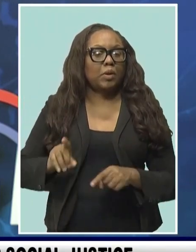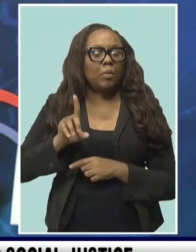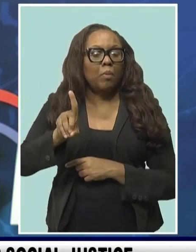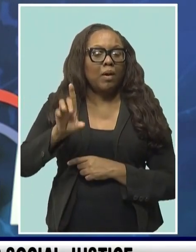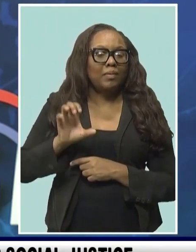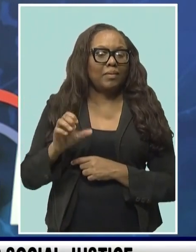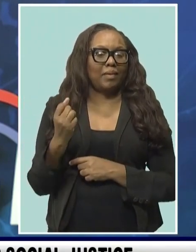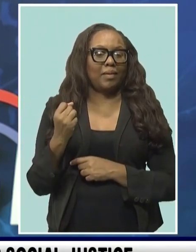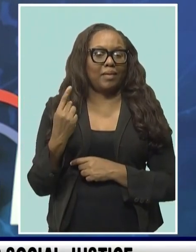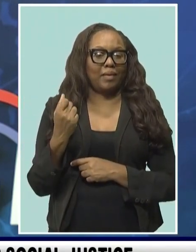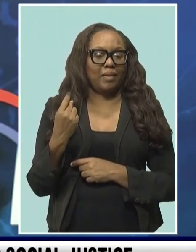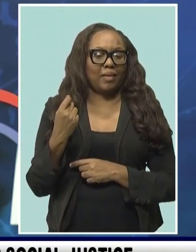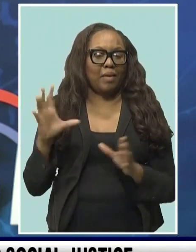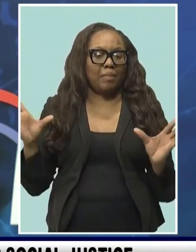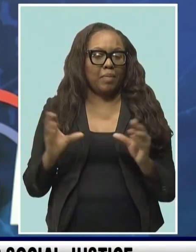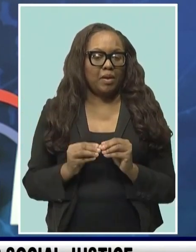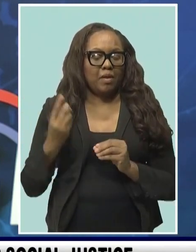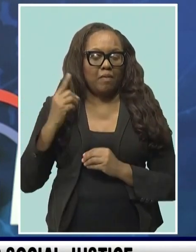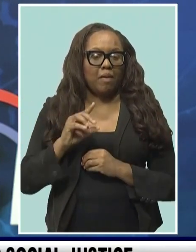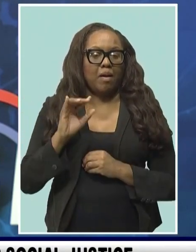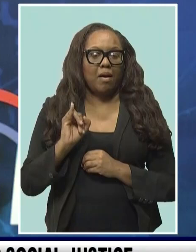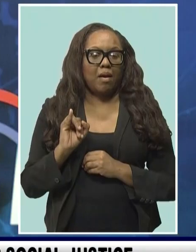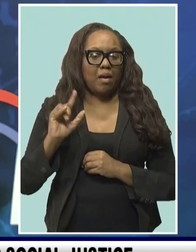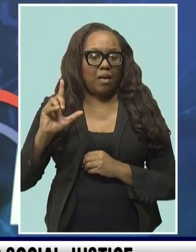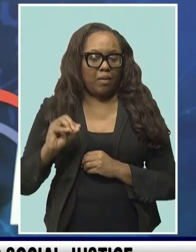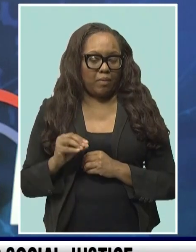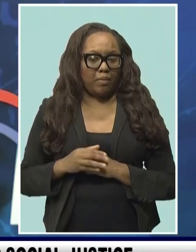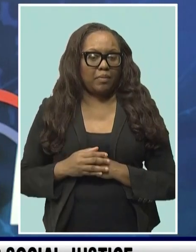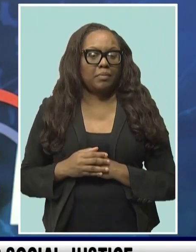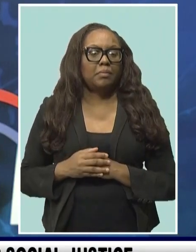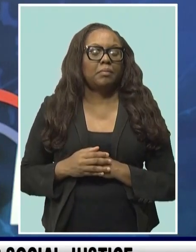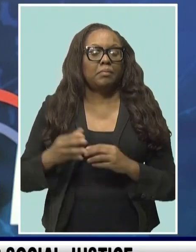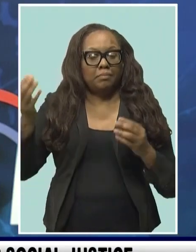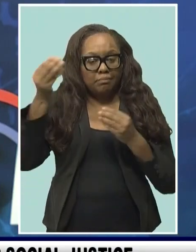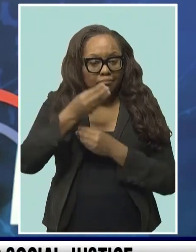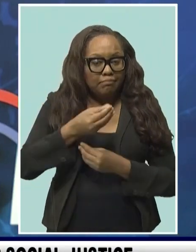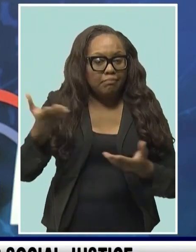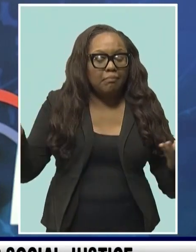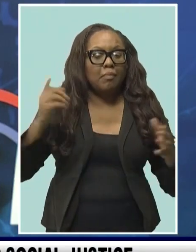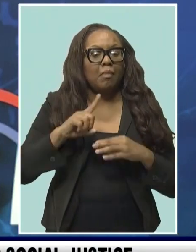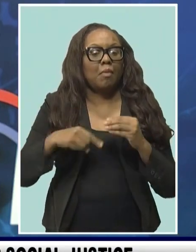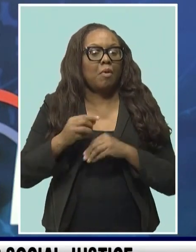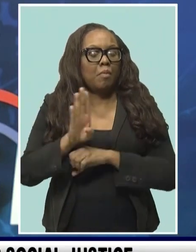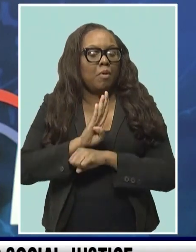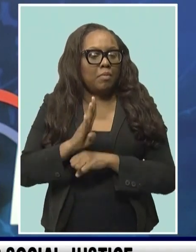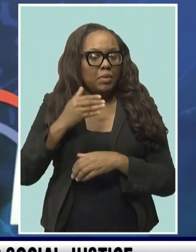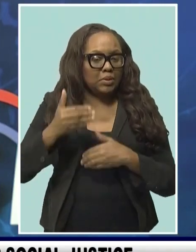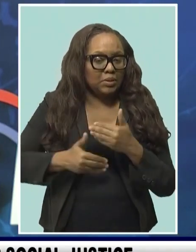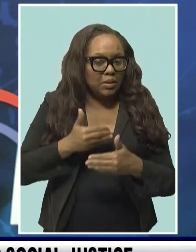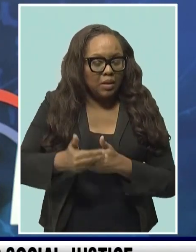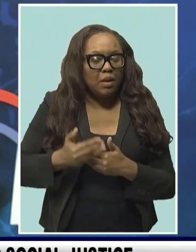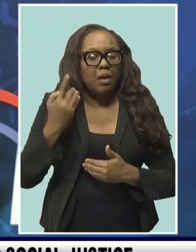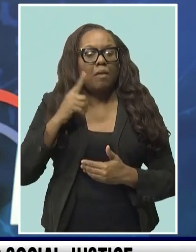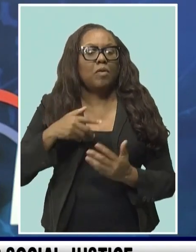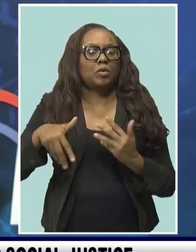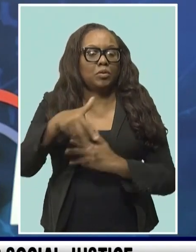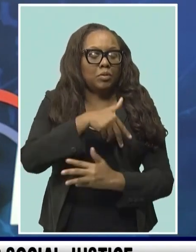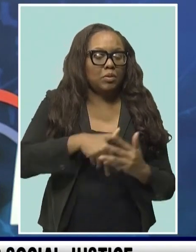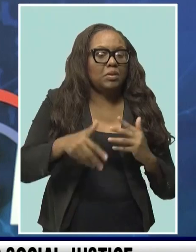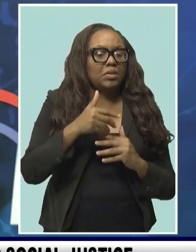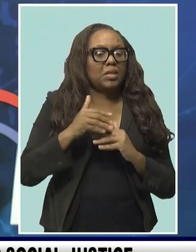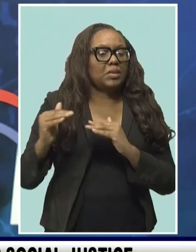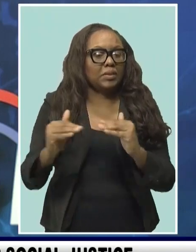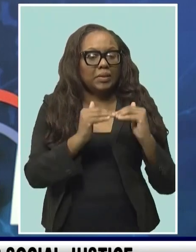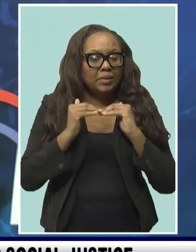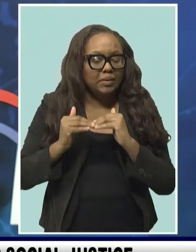ILO conference plenary debates. During the session, he updated the body on the strides made by Barbados in the area of social